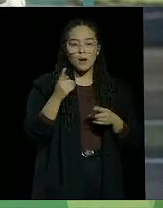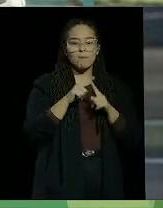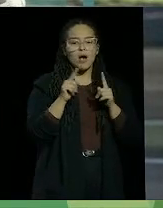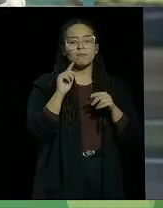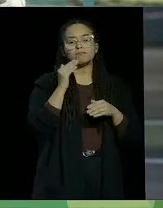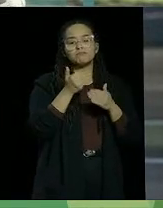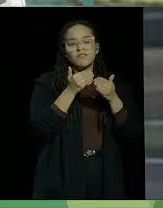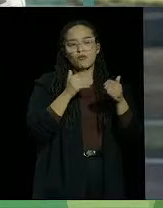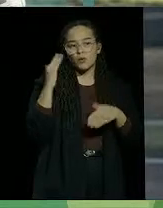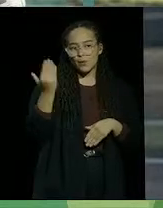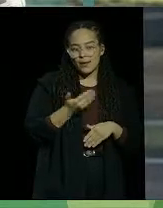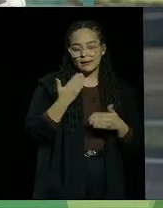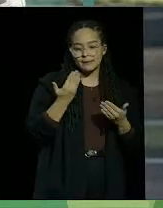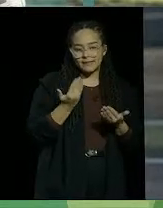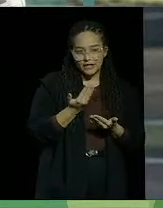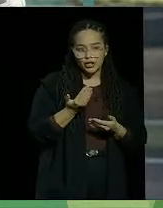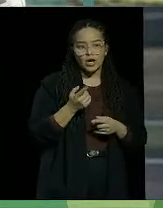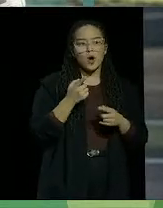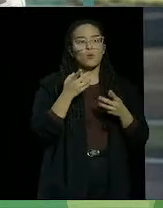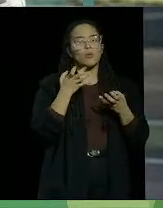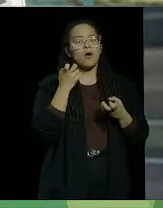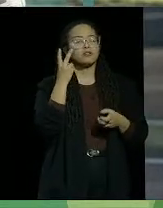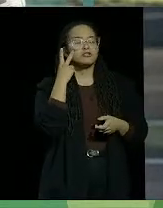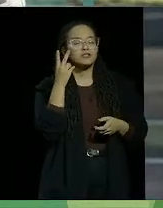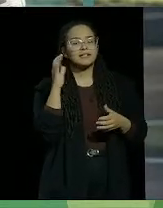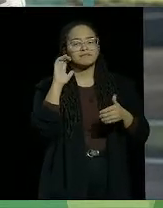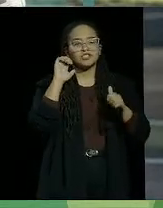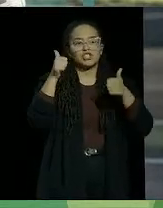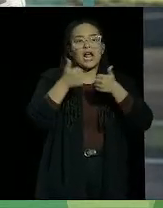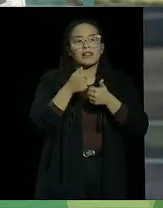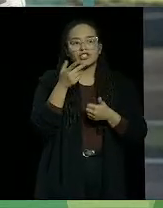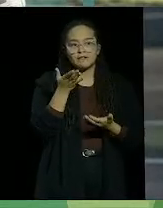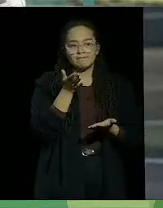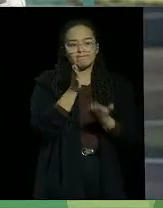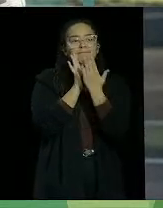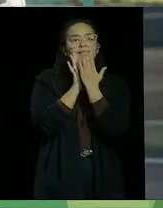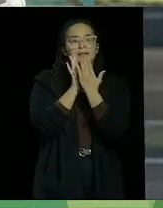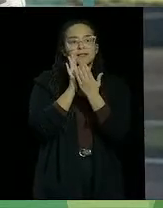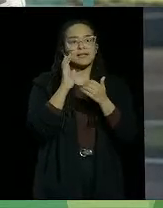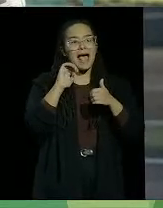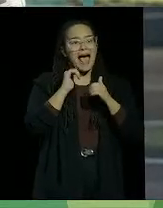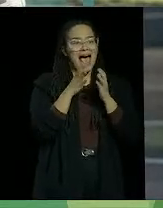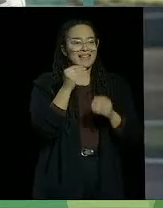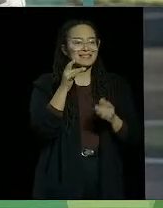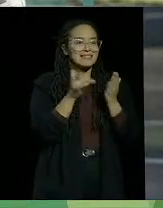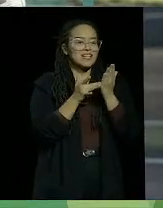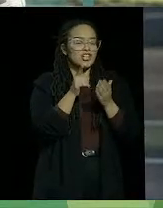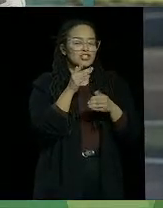let's take a look at the challenges he faces and the Bosch technology that's helping him overcome them.